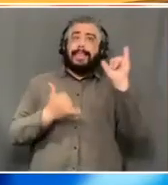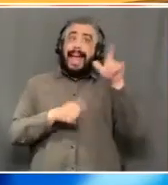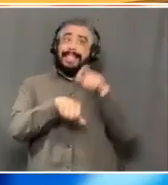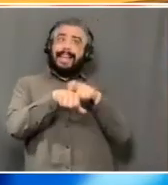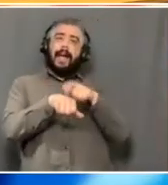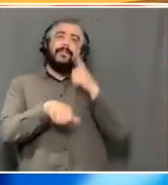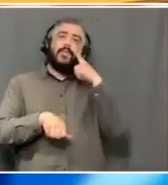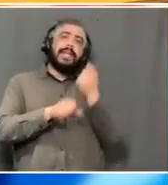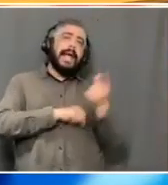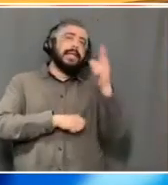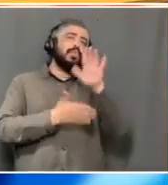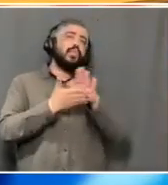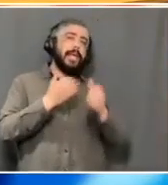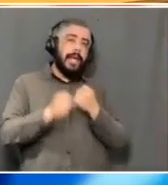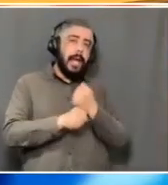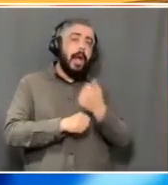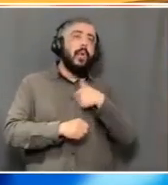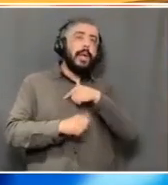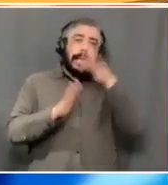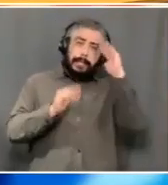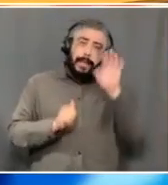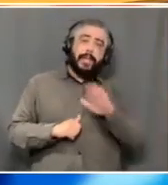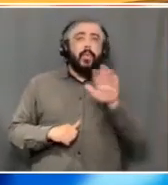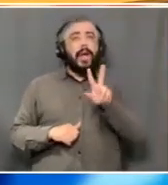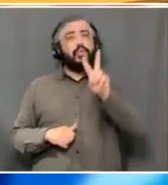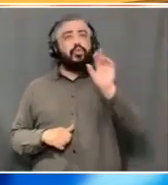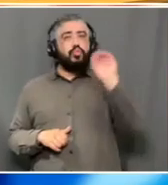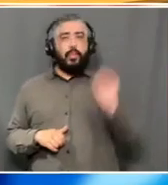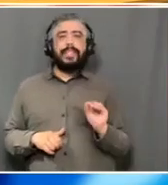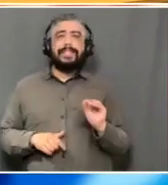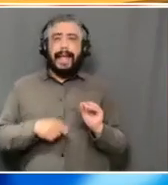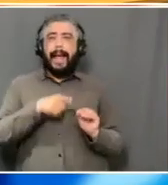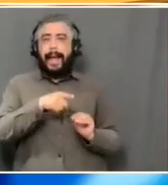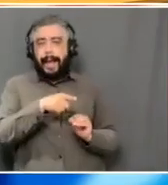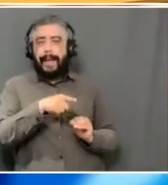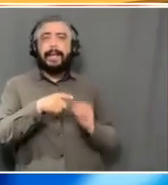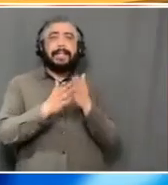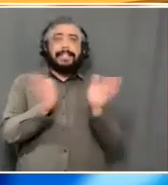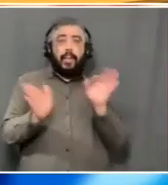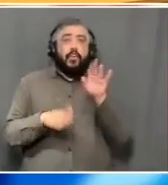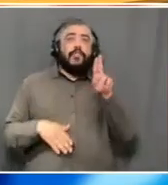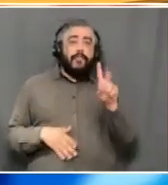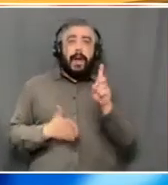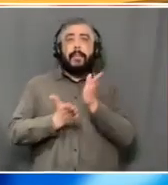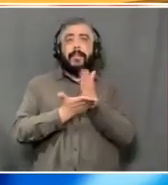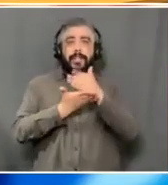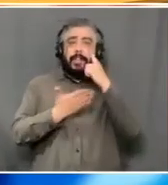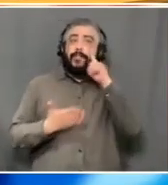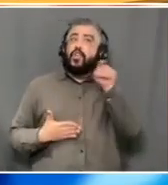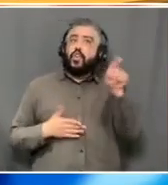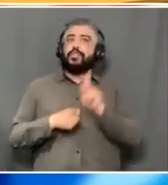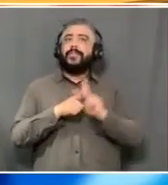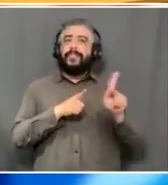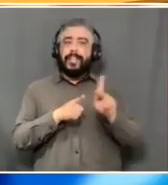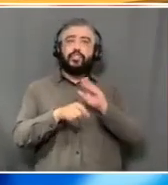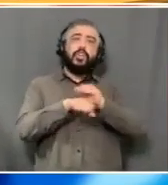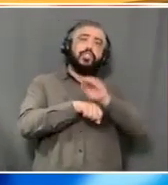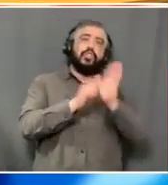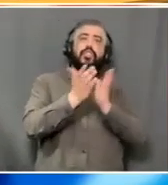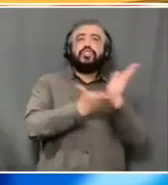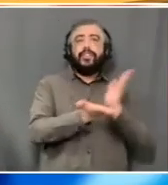year, about 2% of the general fund budget for these professional and consulting